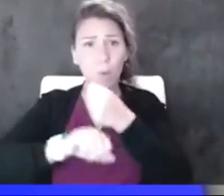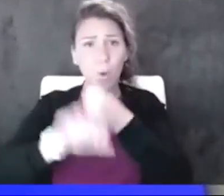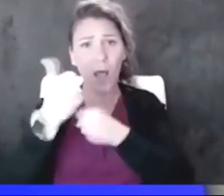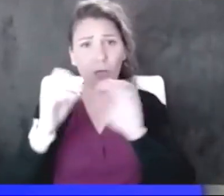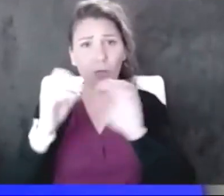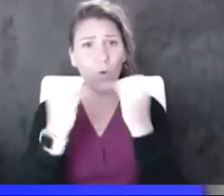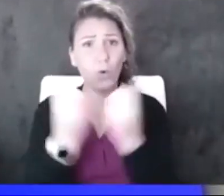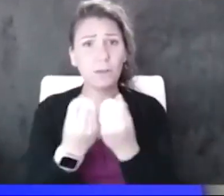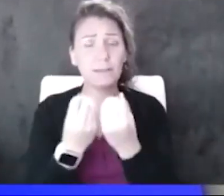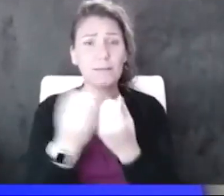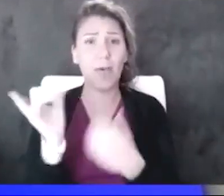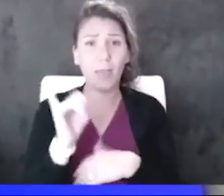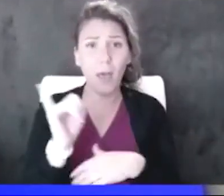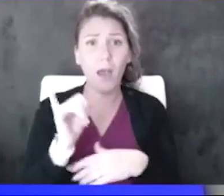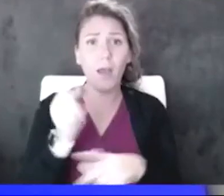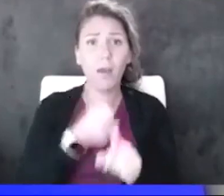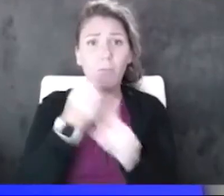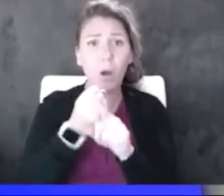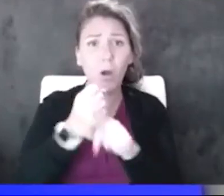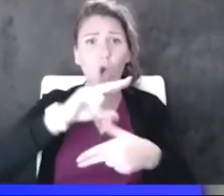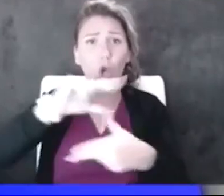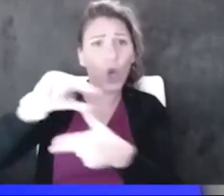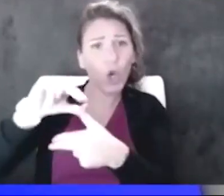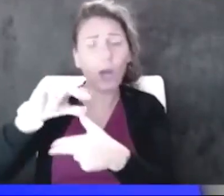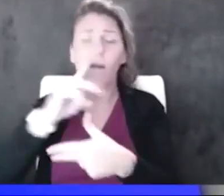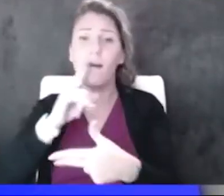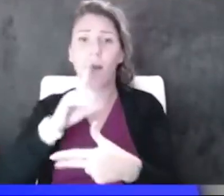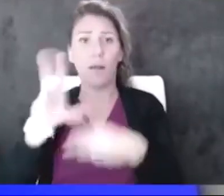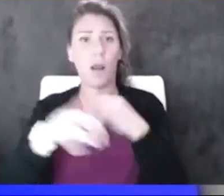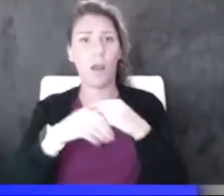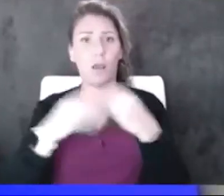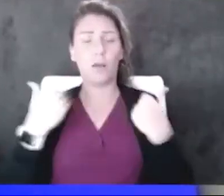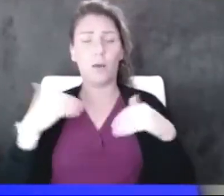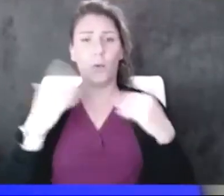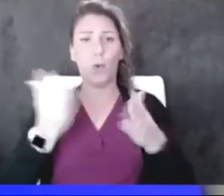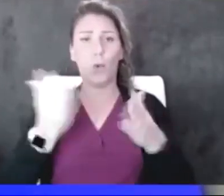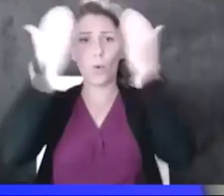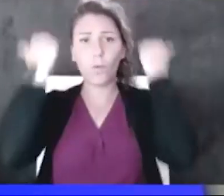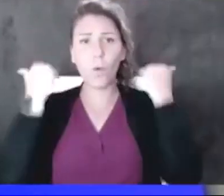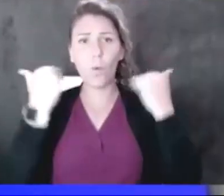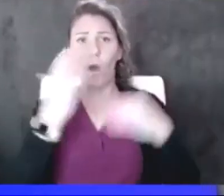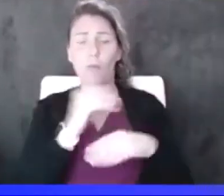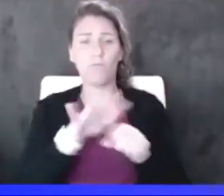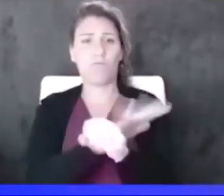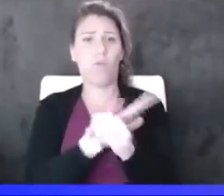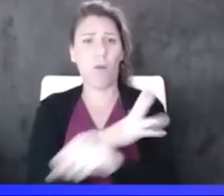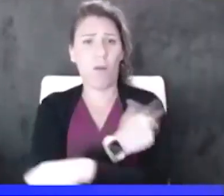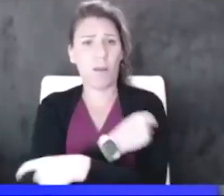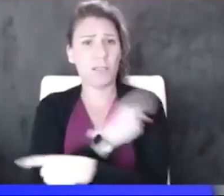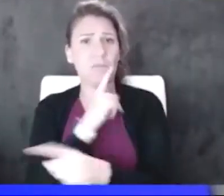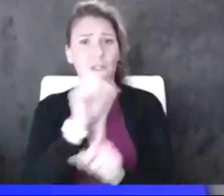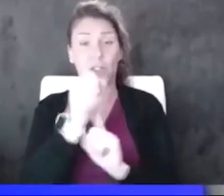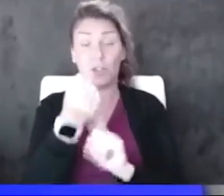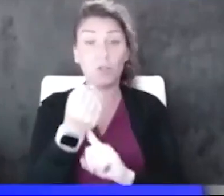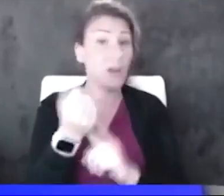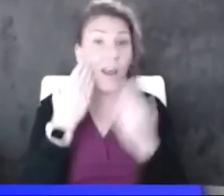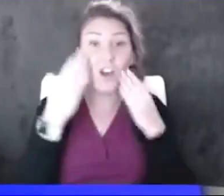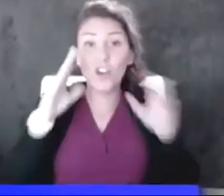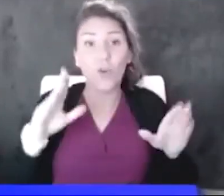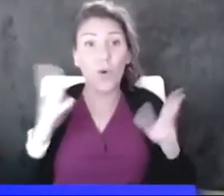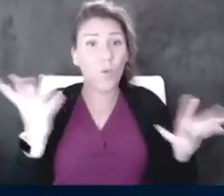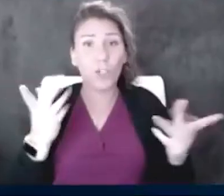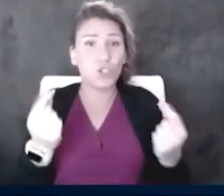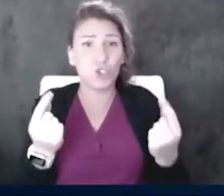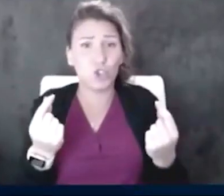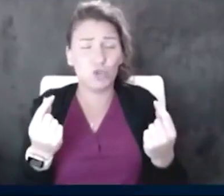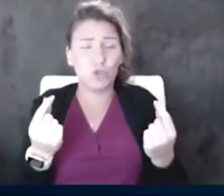mean, that just adds to an already very overburdened hospital situation that I don't know what we would be able to do. You know, and